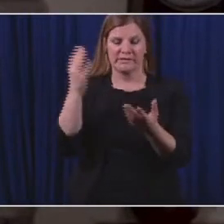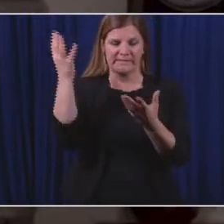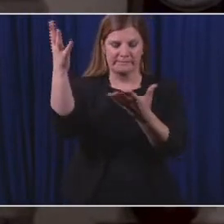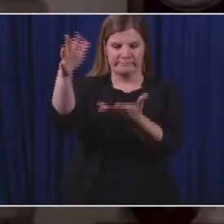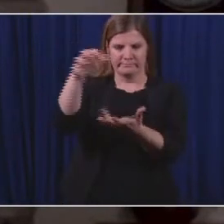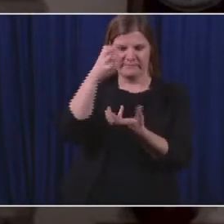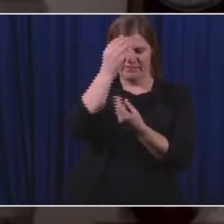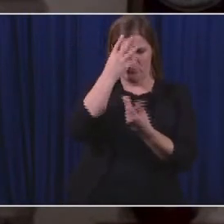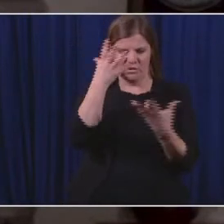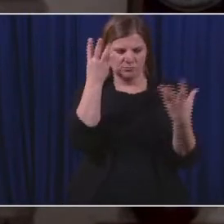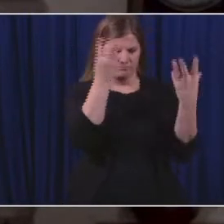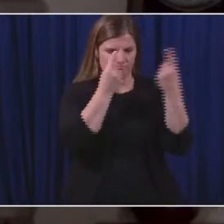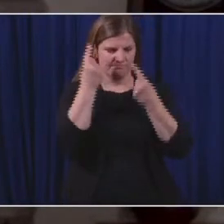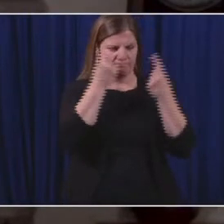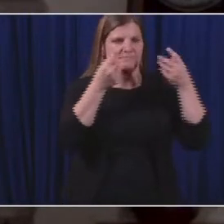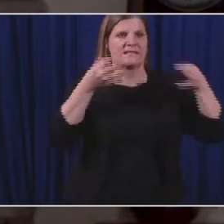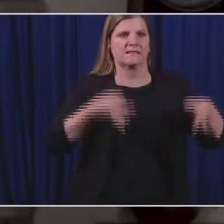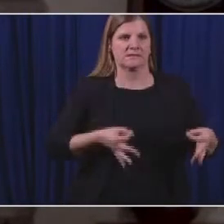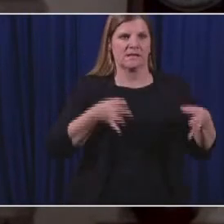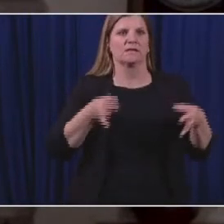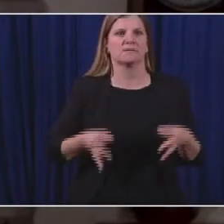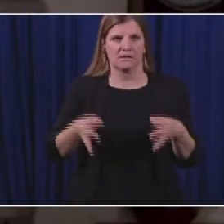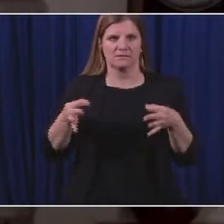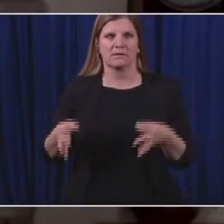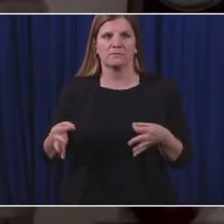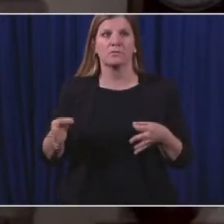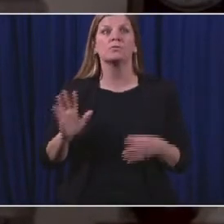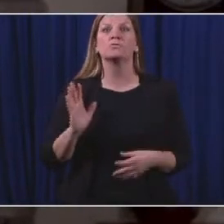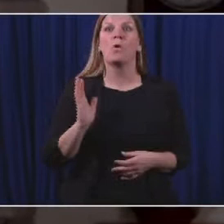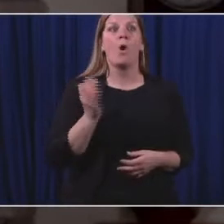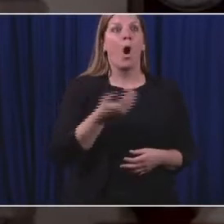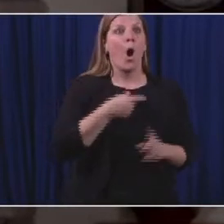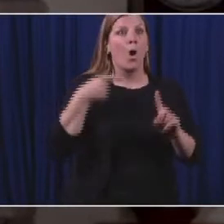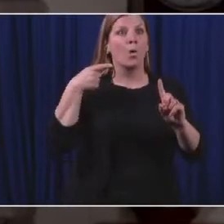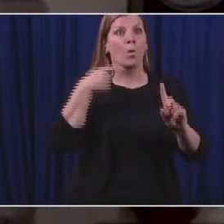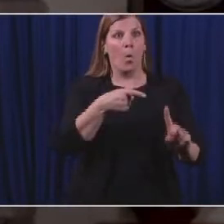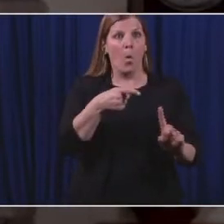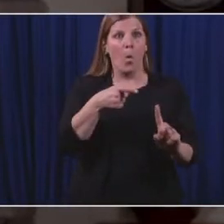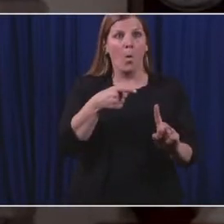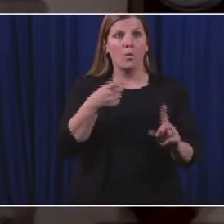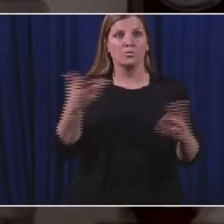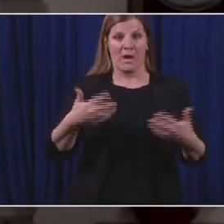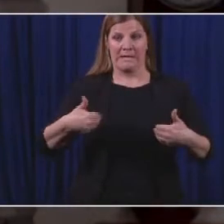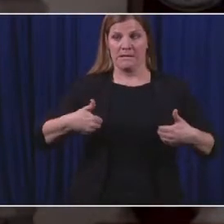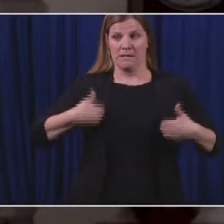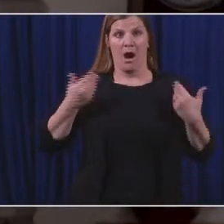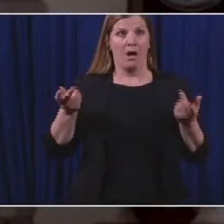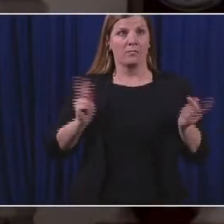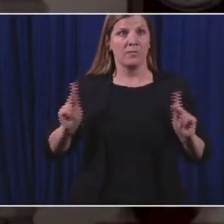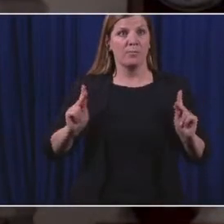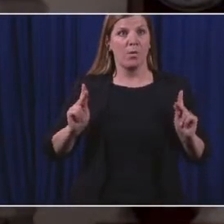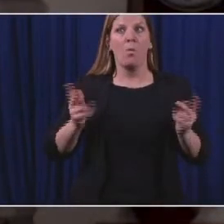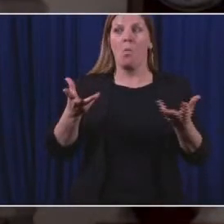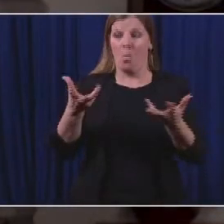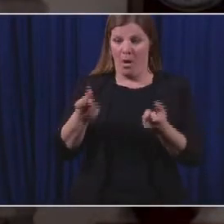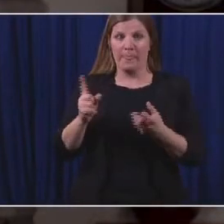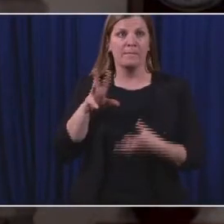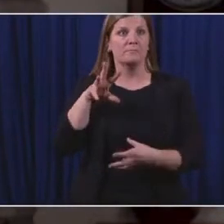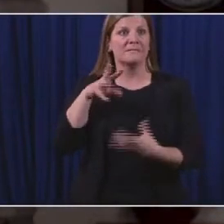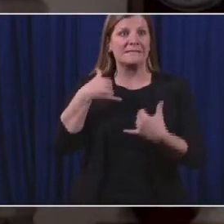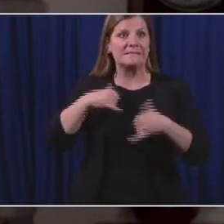has been for our young people to have them in school and have them playing sports and